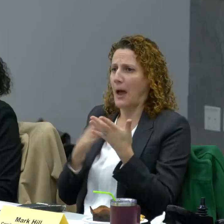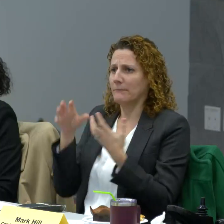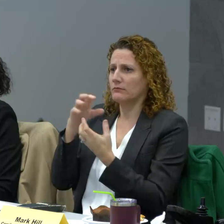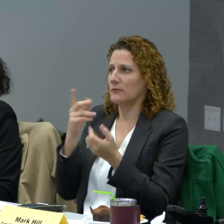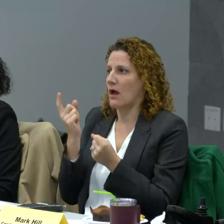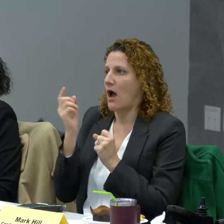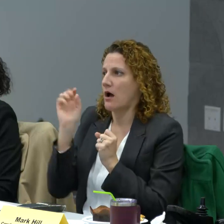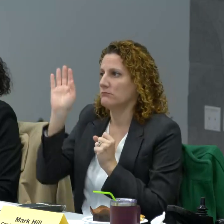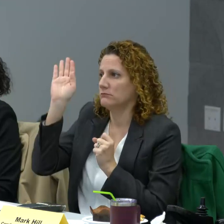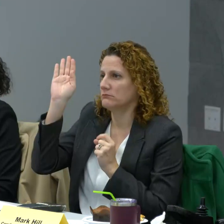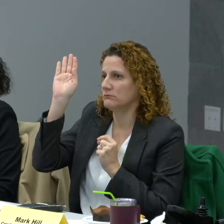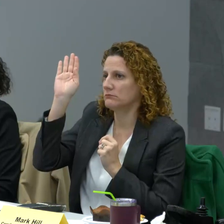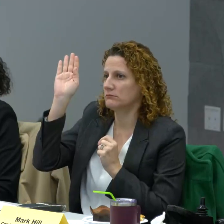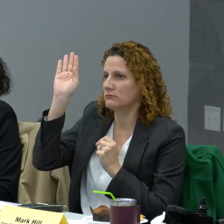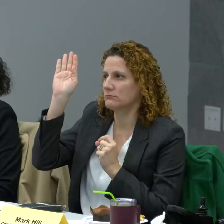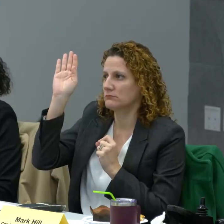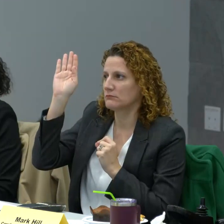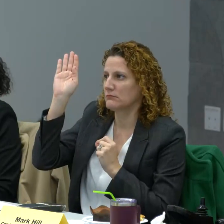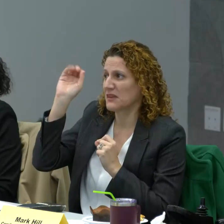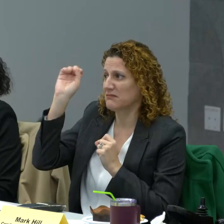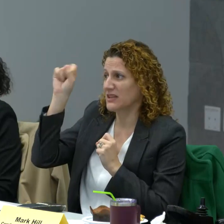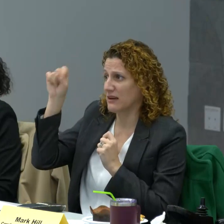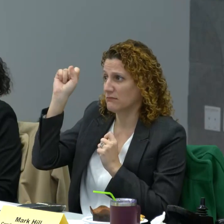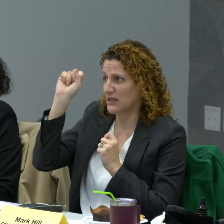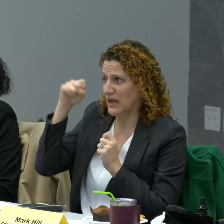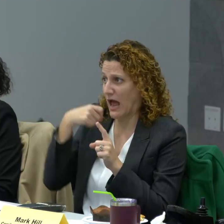Because there is some,